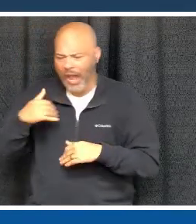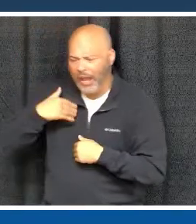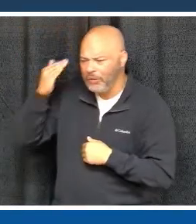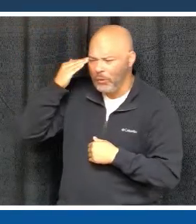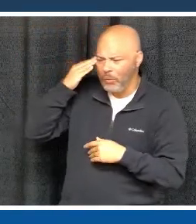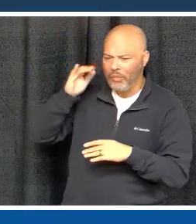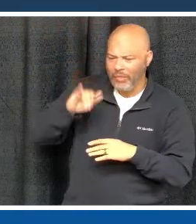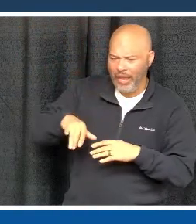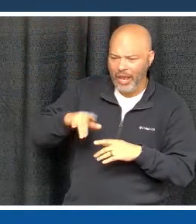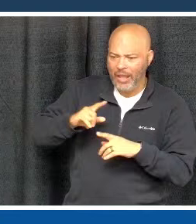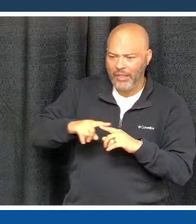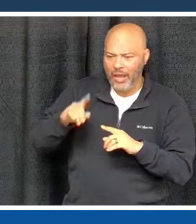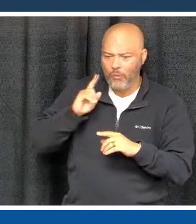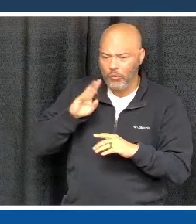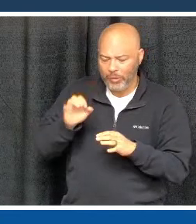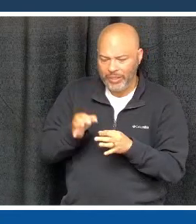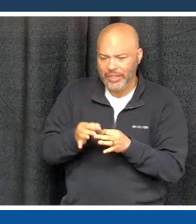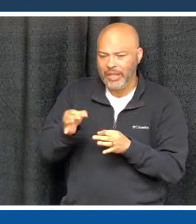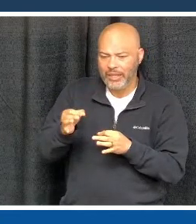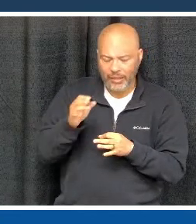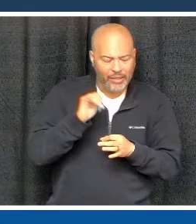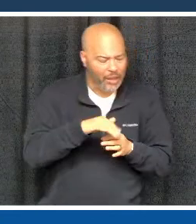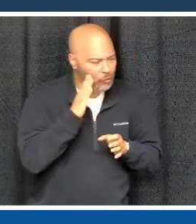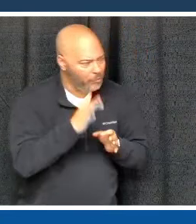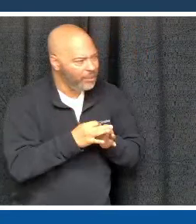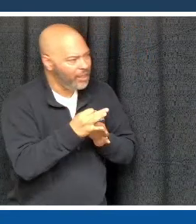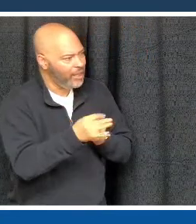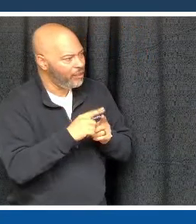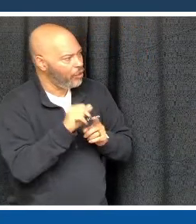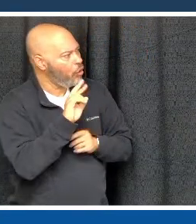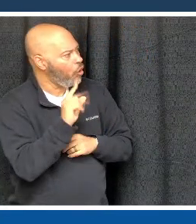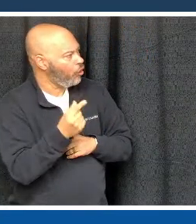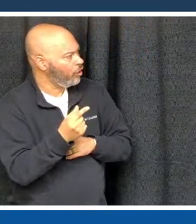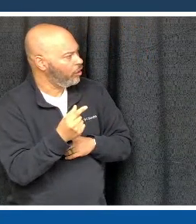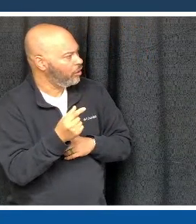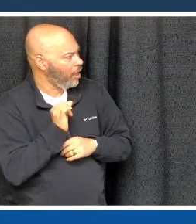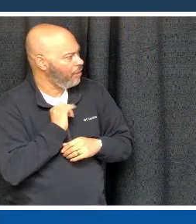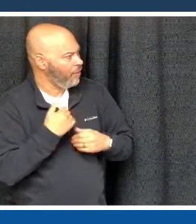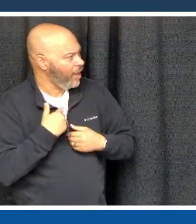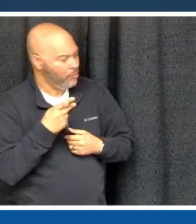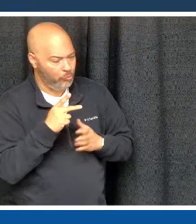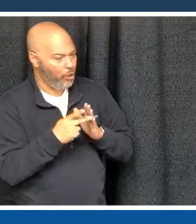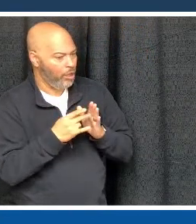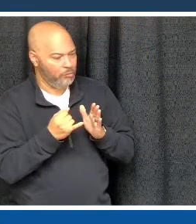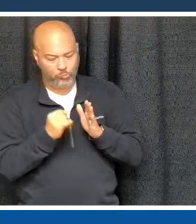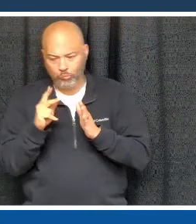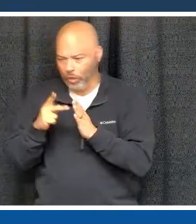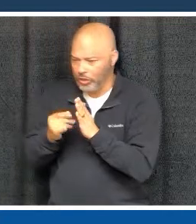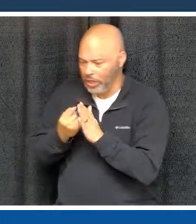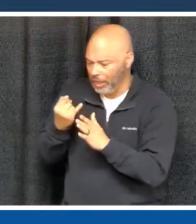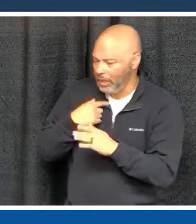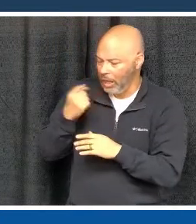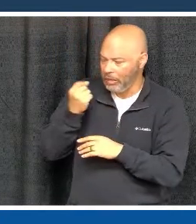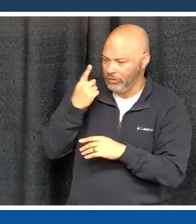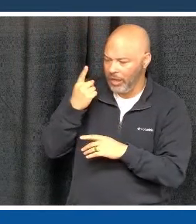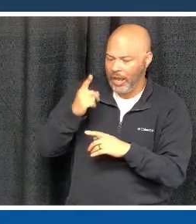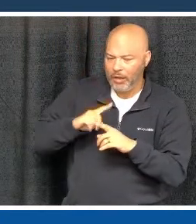mean, So that would Sure. delay it to August. I've would had be- projects and delayed it, and I understand it. Just, Yeah.